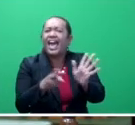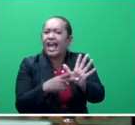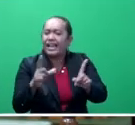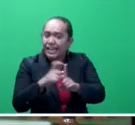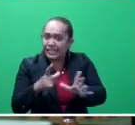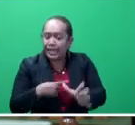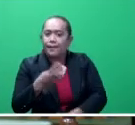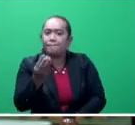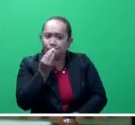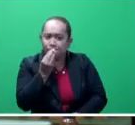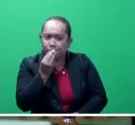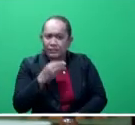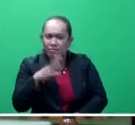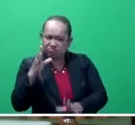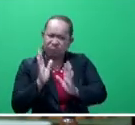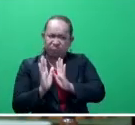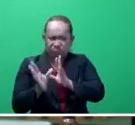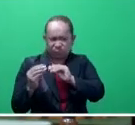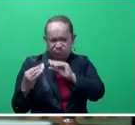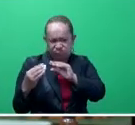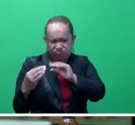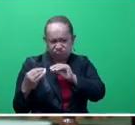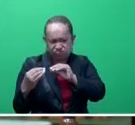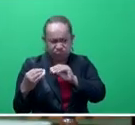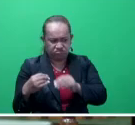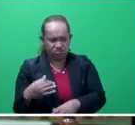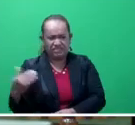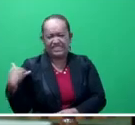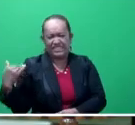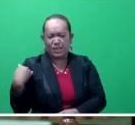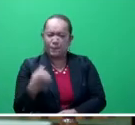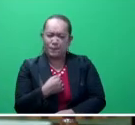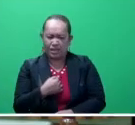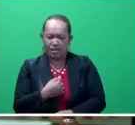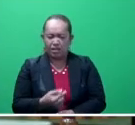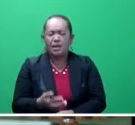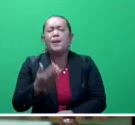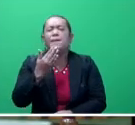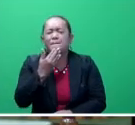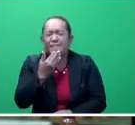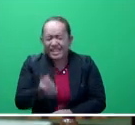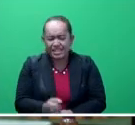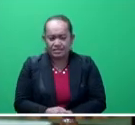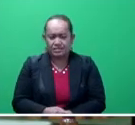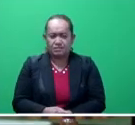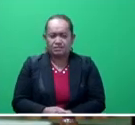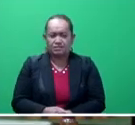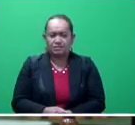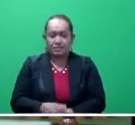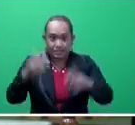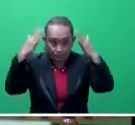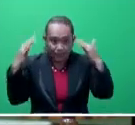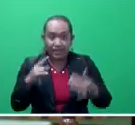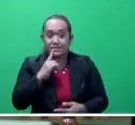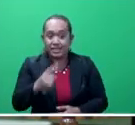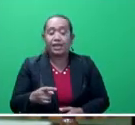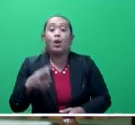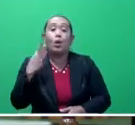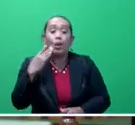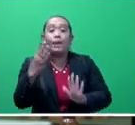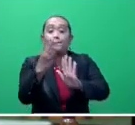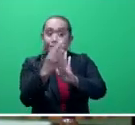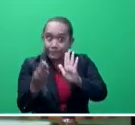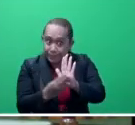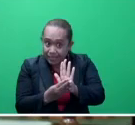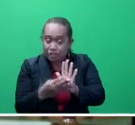address. Honorable members, it's a normal procedure when the budget is delivered.